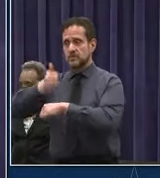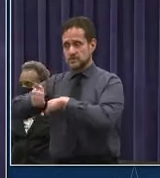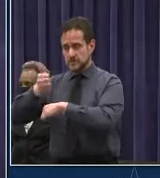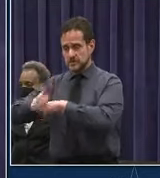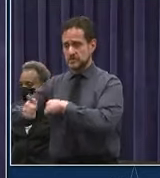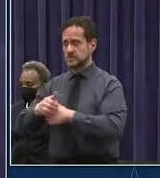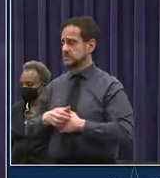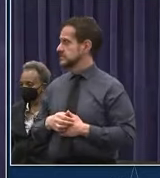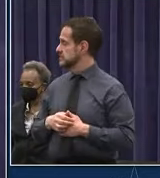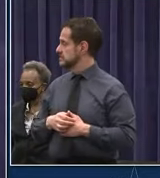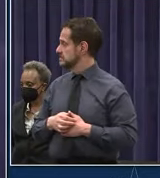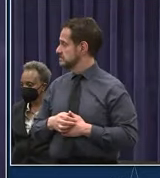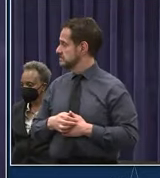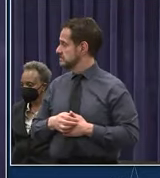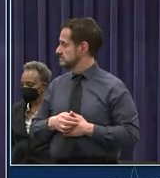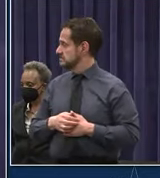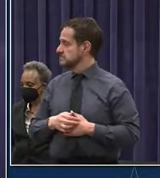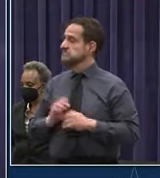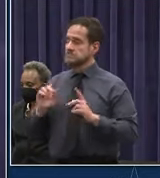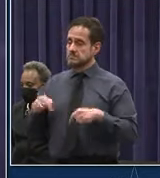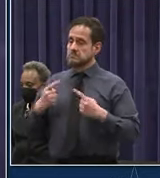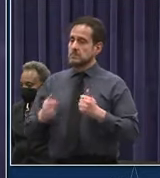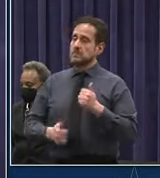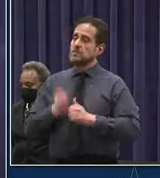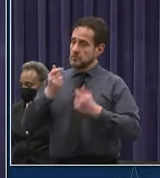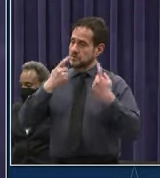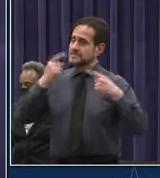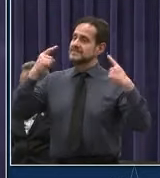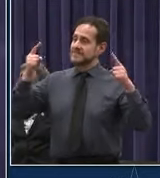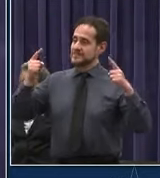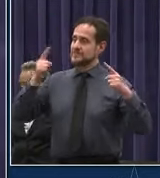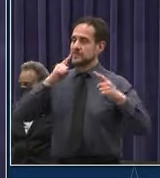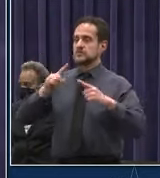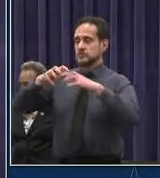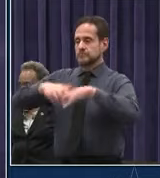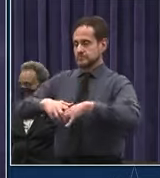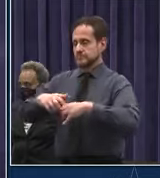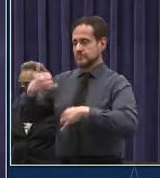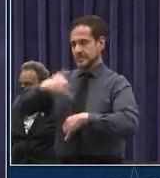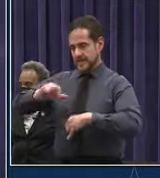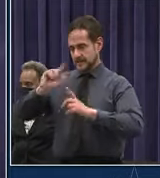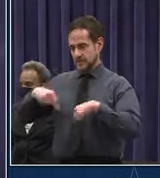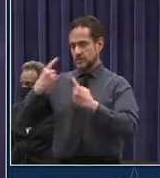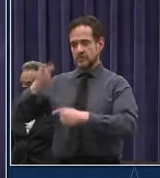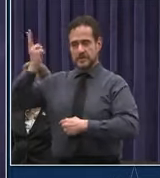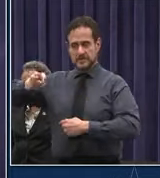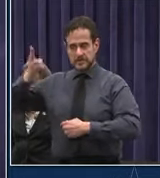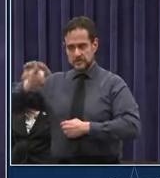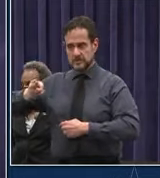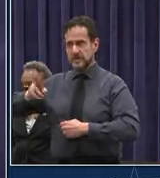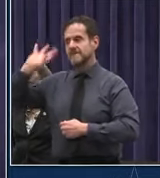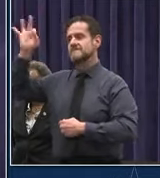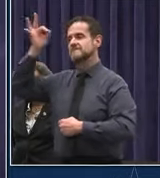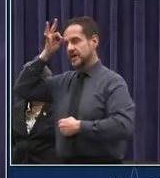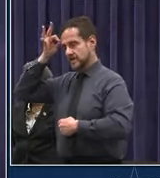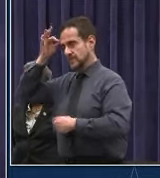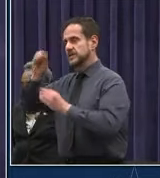violence. We've addressed these gangs with several federal conspiracy investigations in the